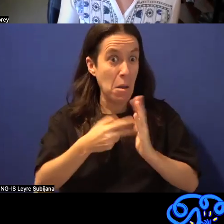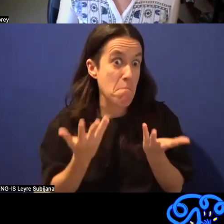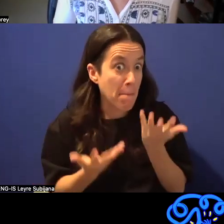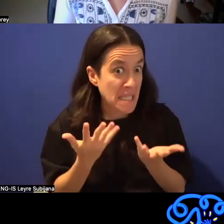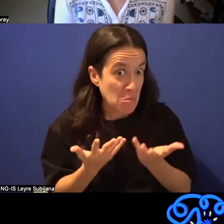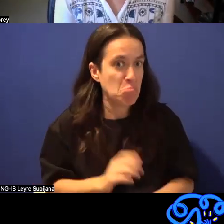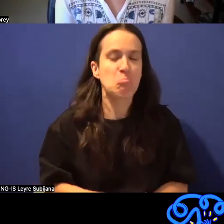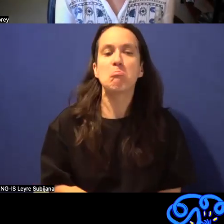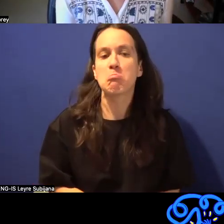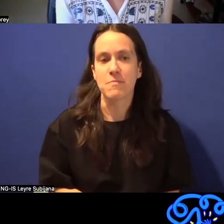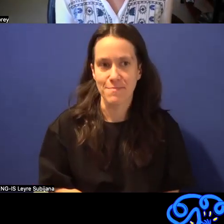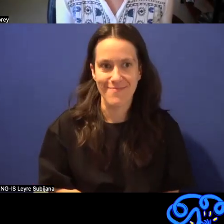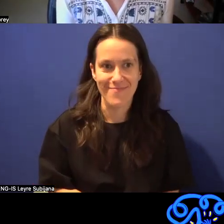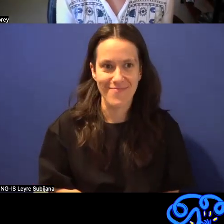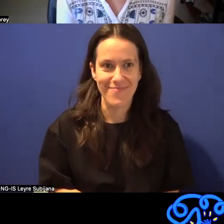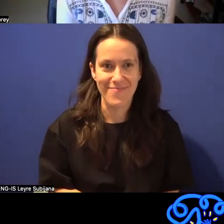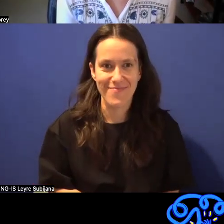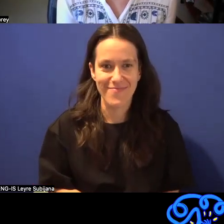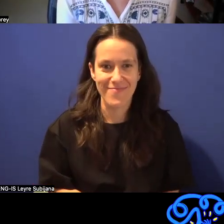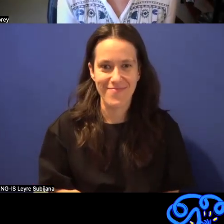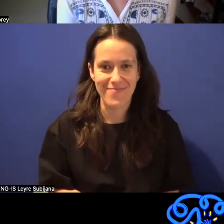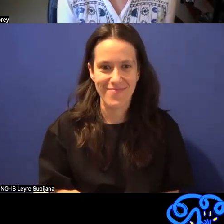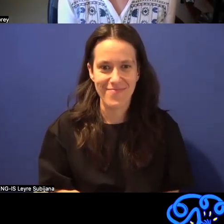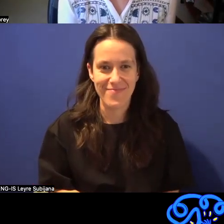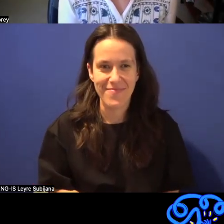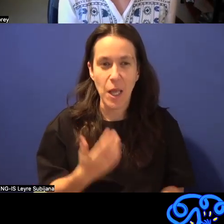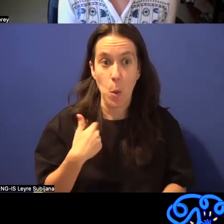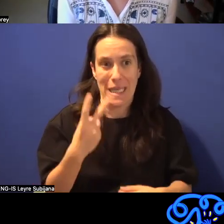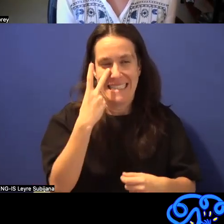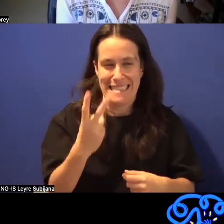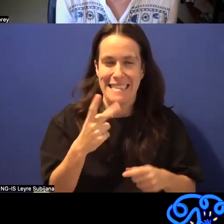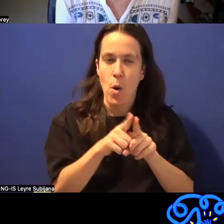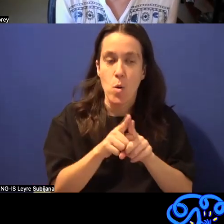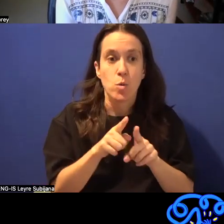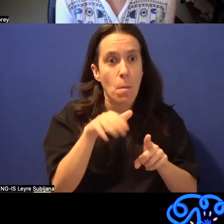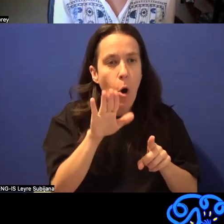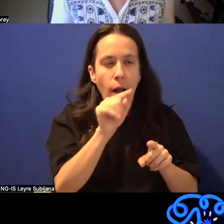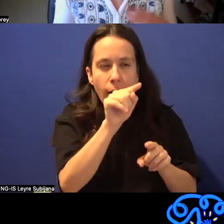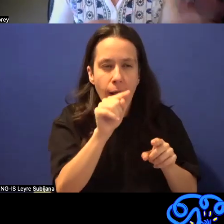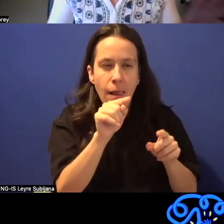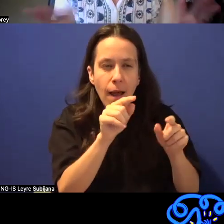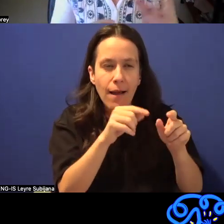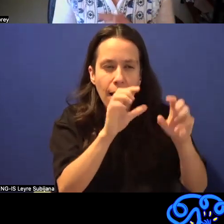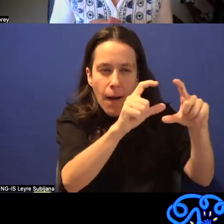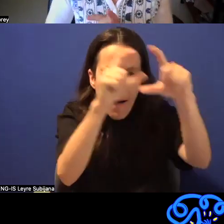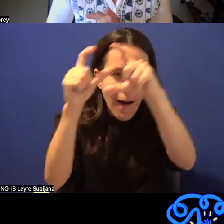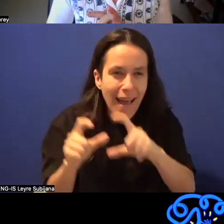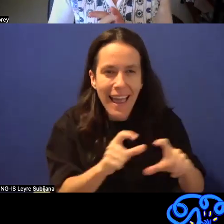And what we saw was there's more pockets of iconicity for ASL in these highly